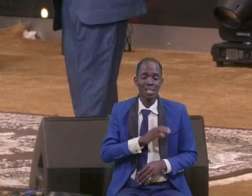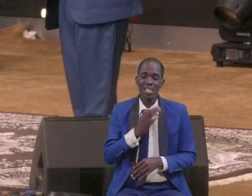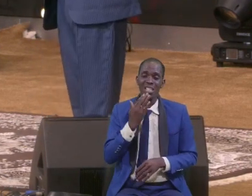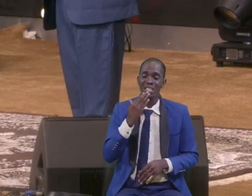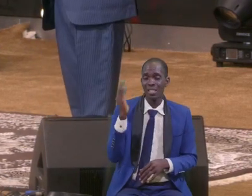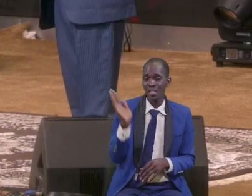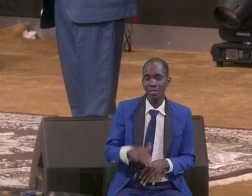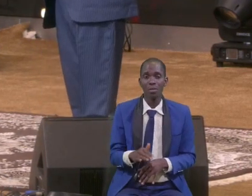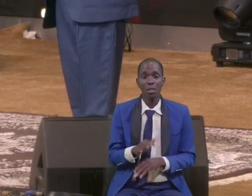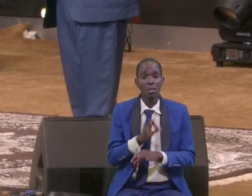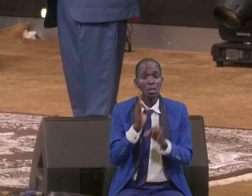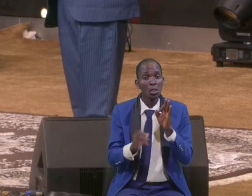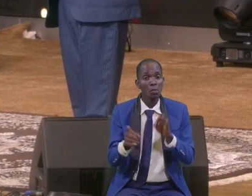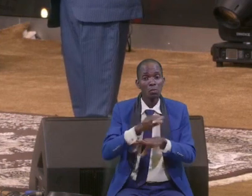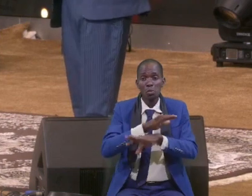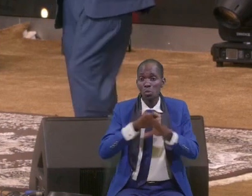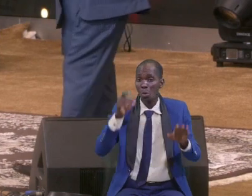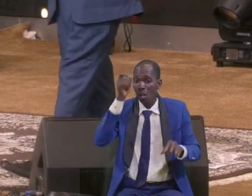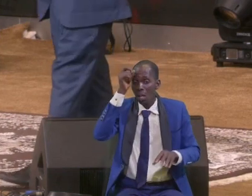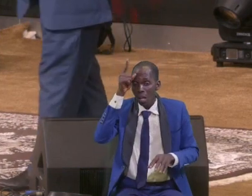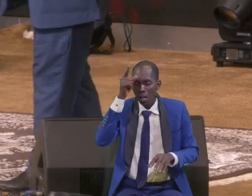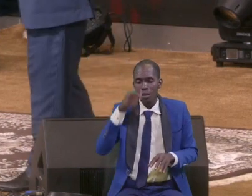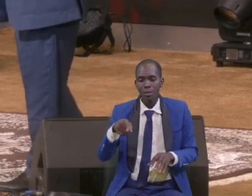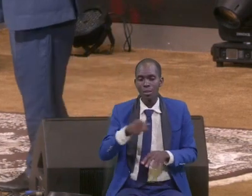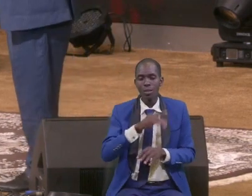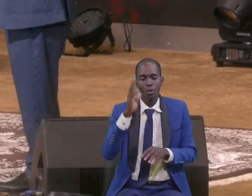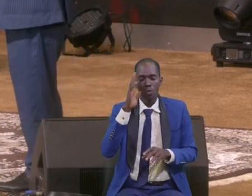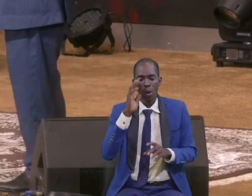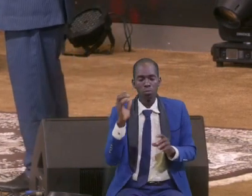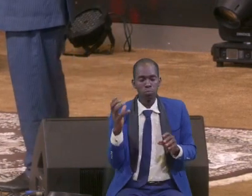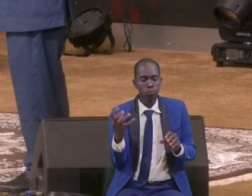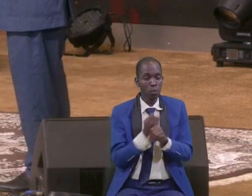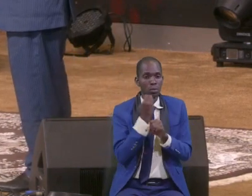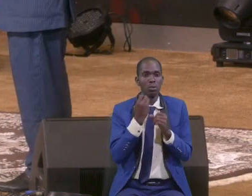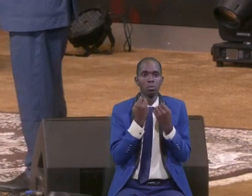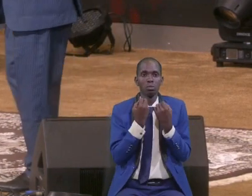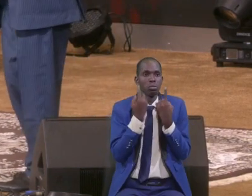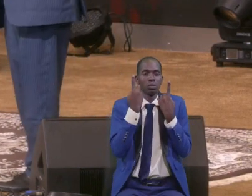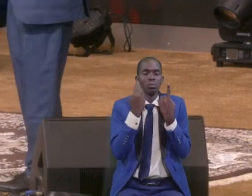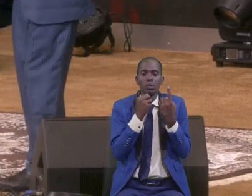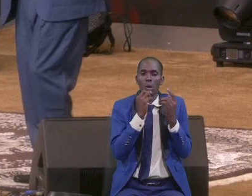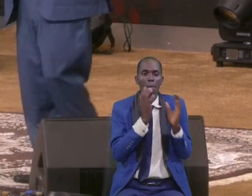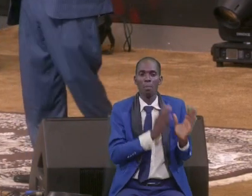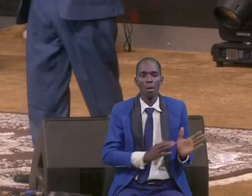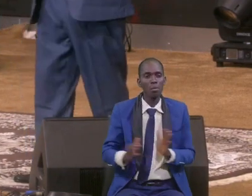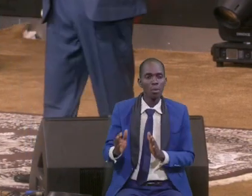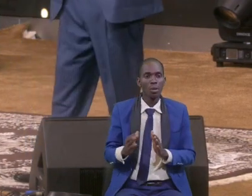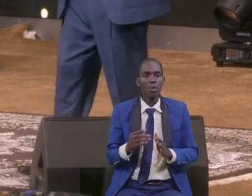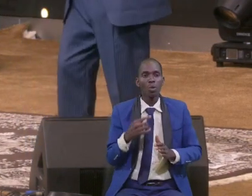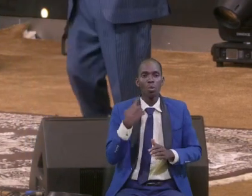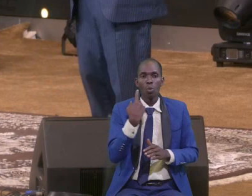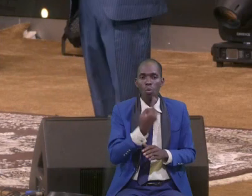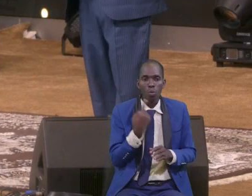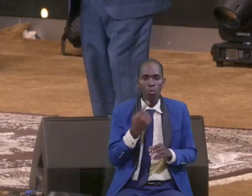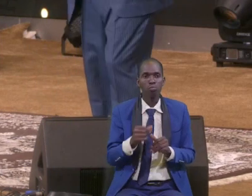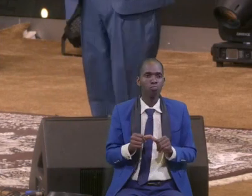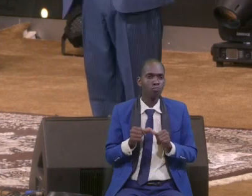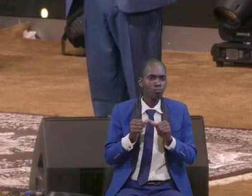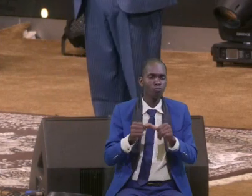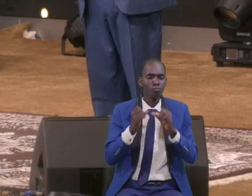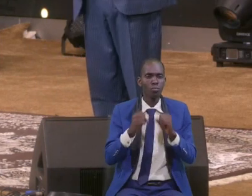don't understand, they'll take you otherwise. Whom resist steadfast in the faith, knowing that the